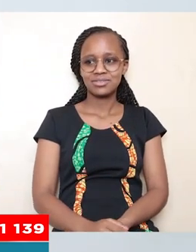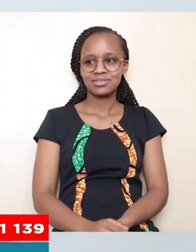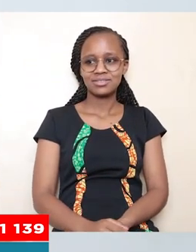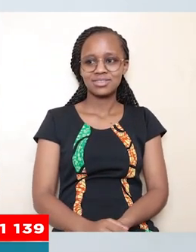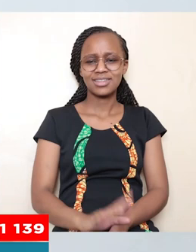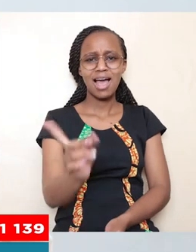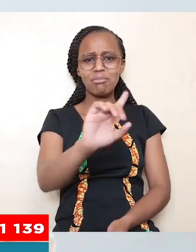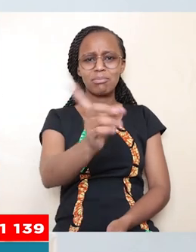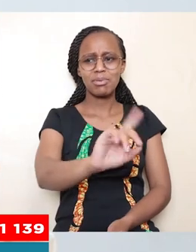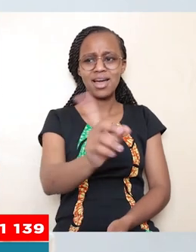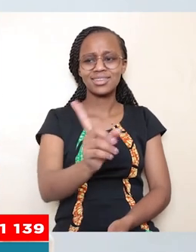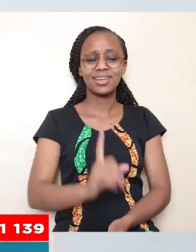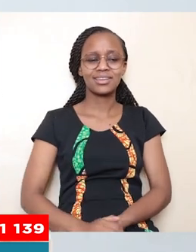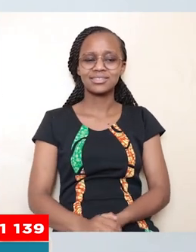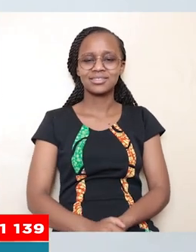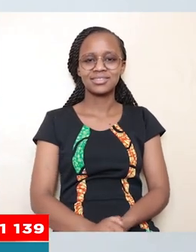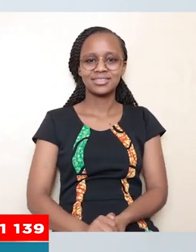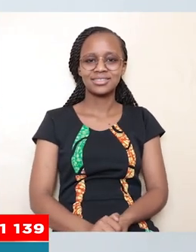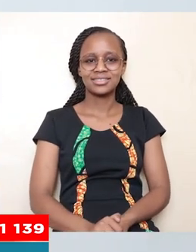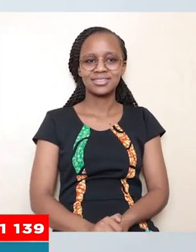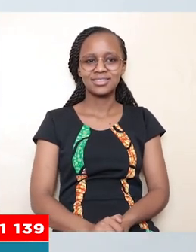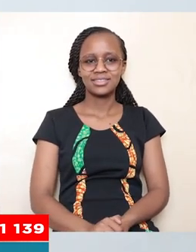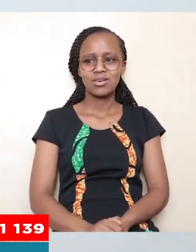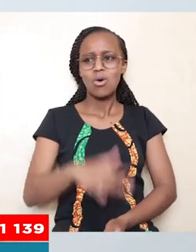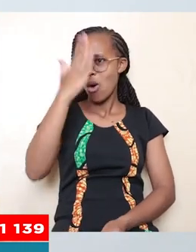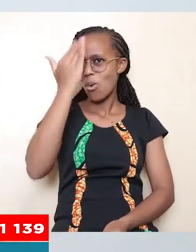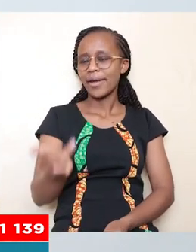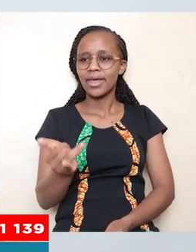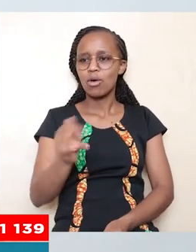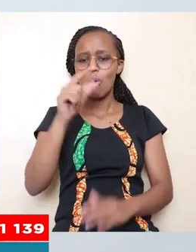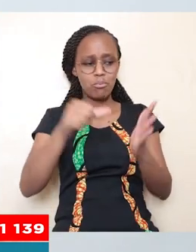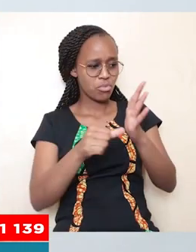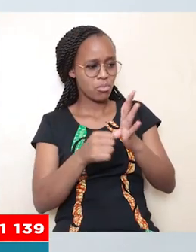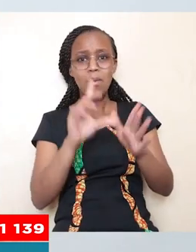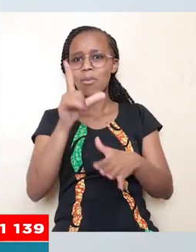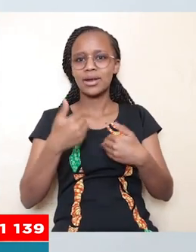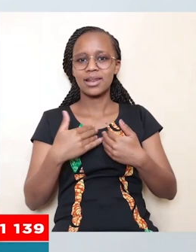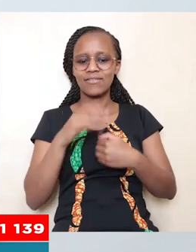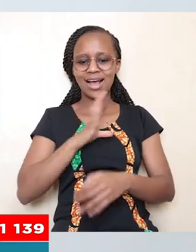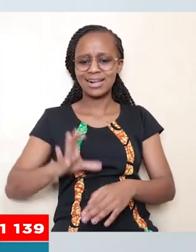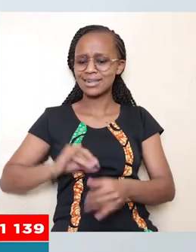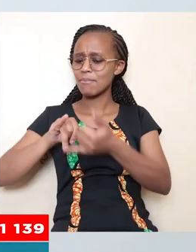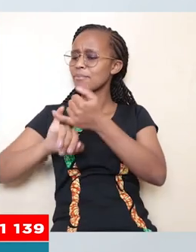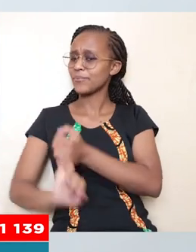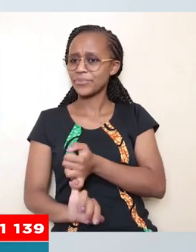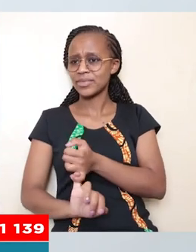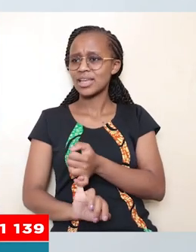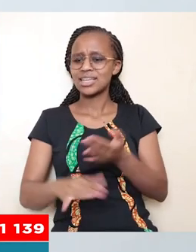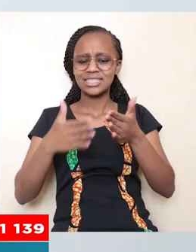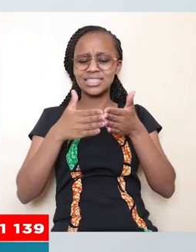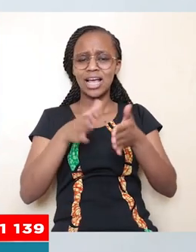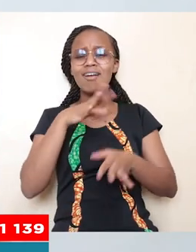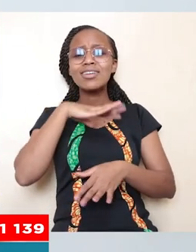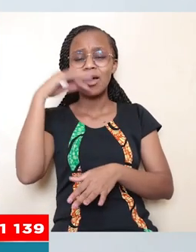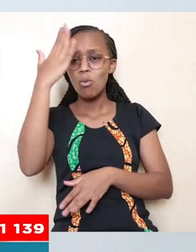Apana, apana, apana. Because one of the problems we have is that our Christian marriages are sexually